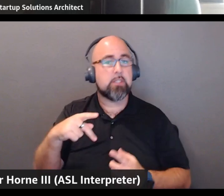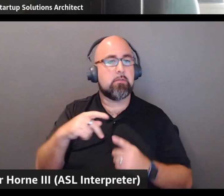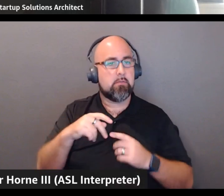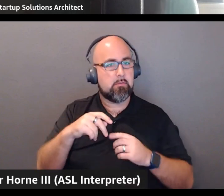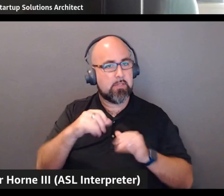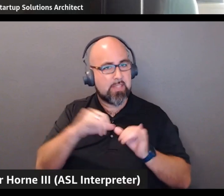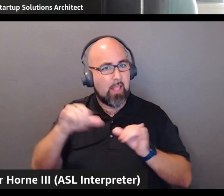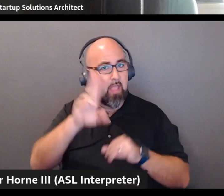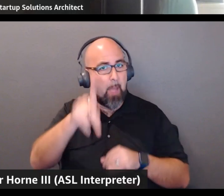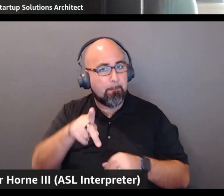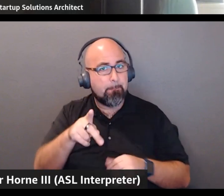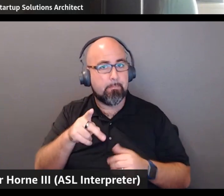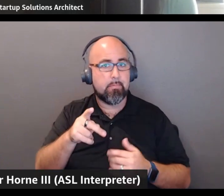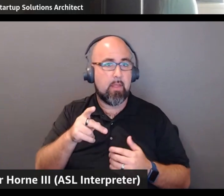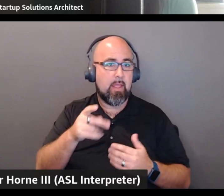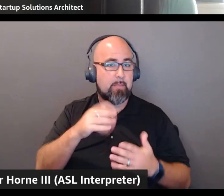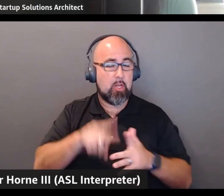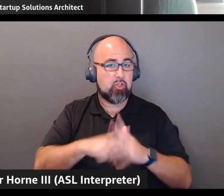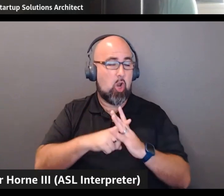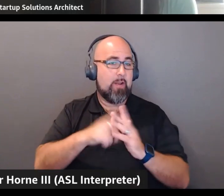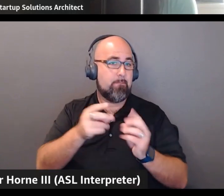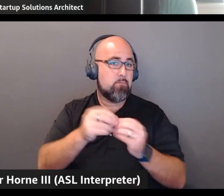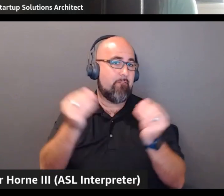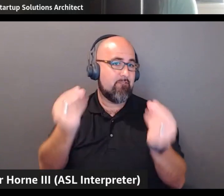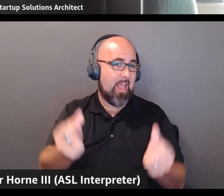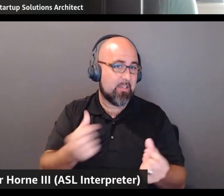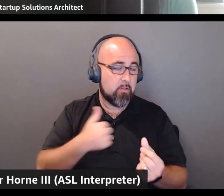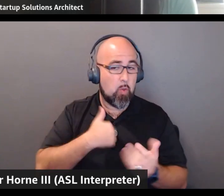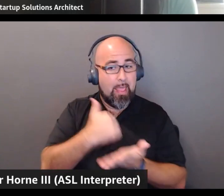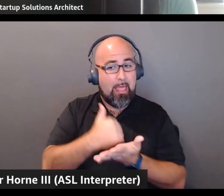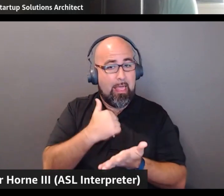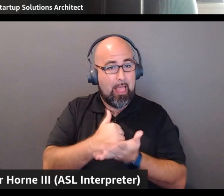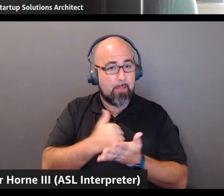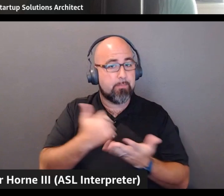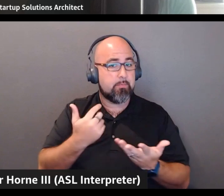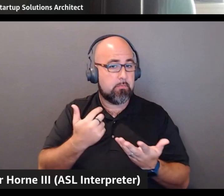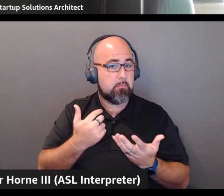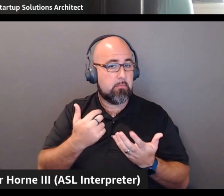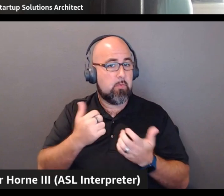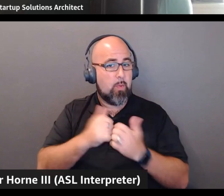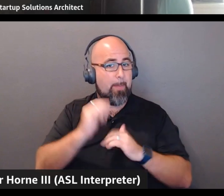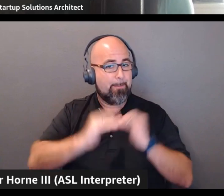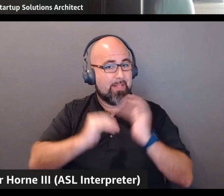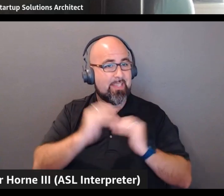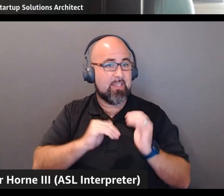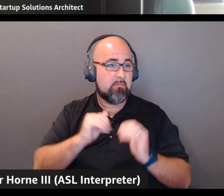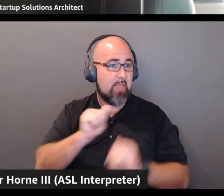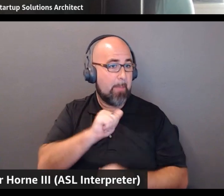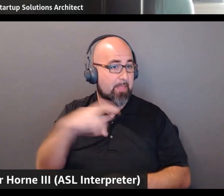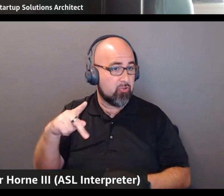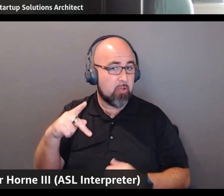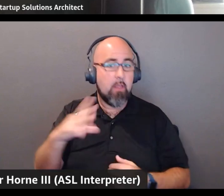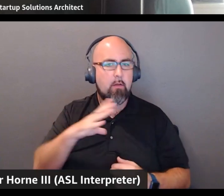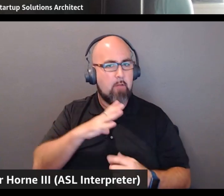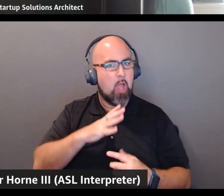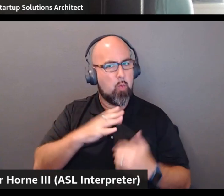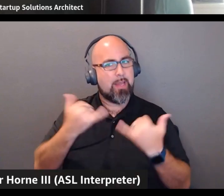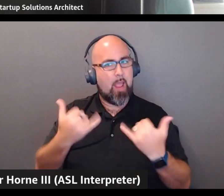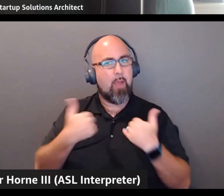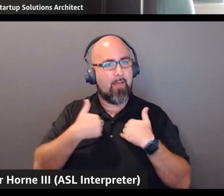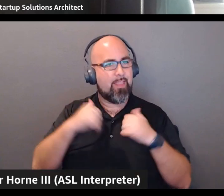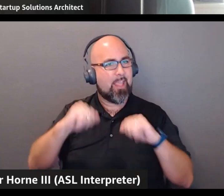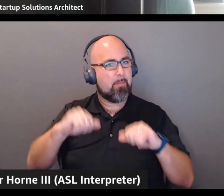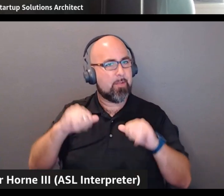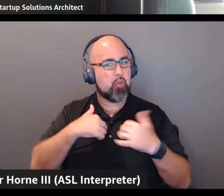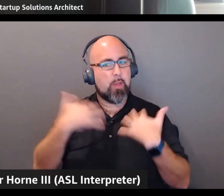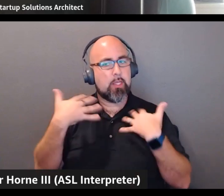then getting started faster. And so to help with building applications, we now have a capability to